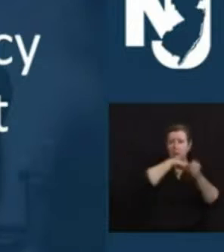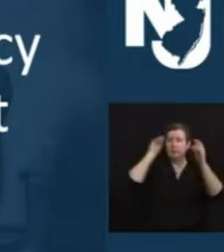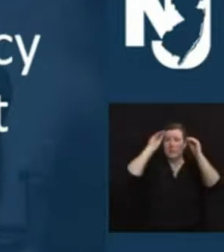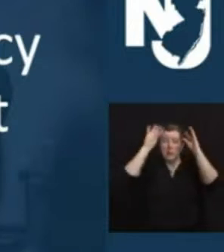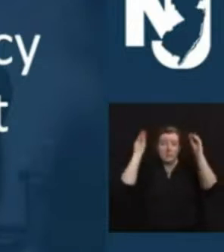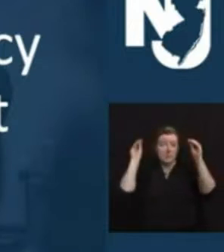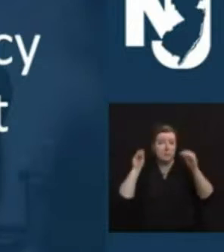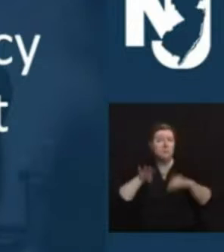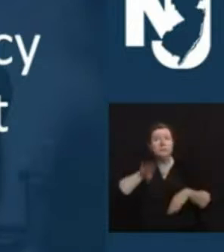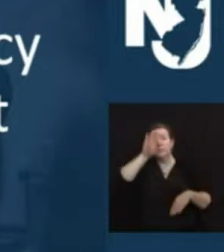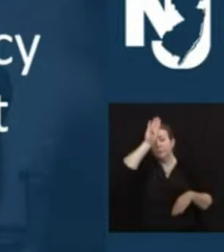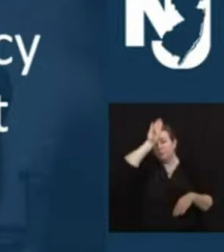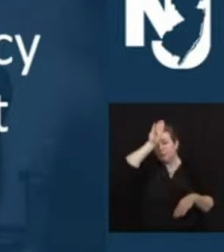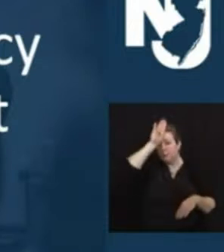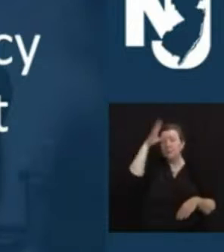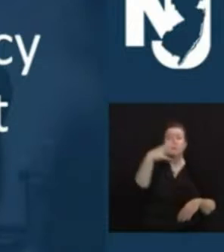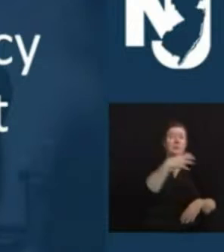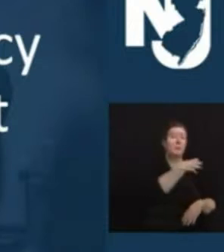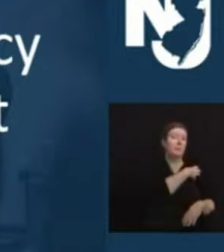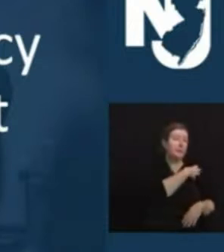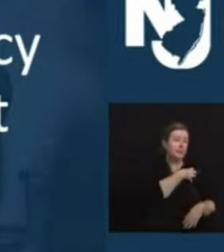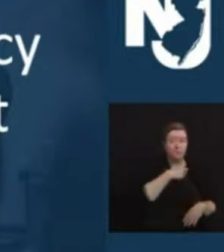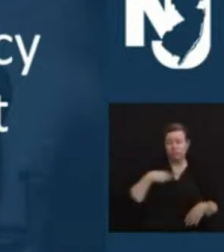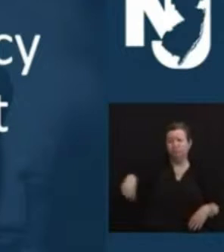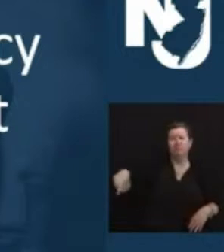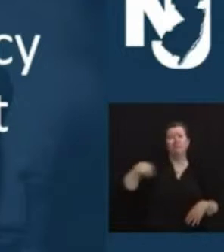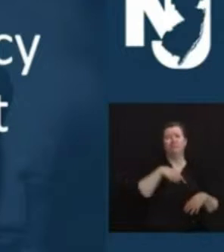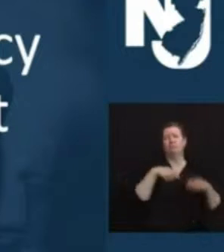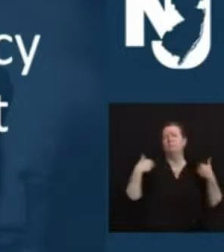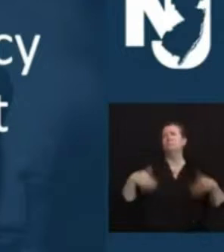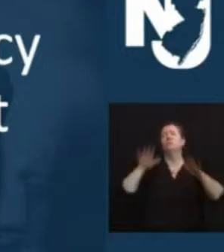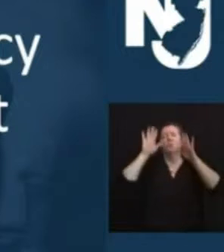an extraordinary effort, and to have the